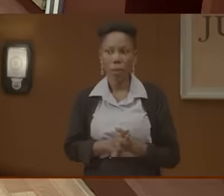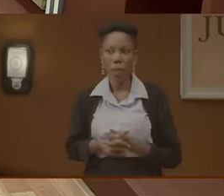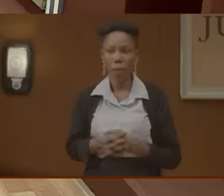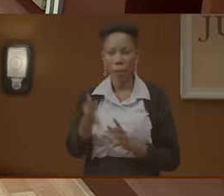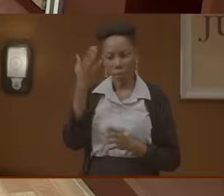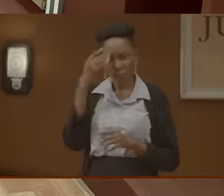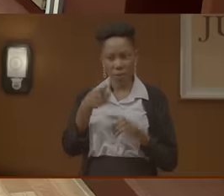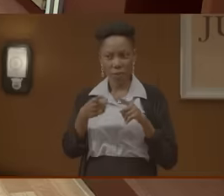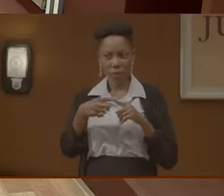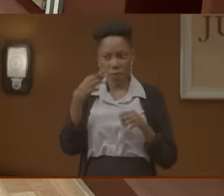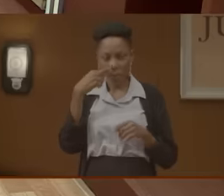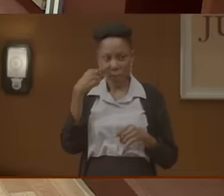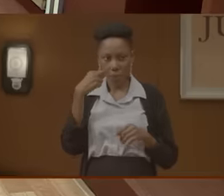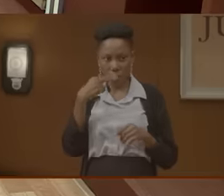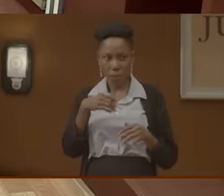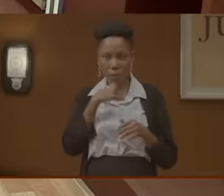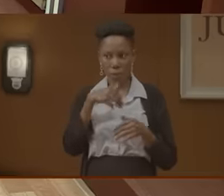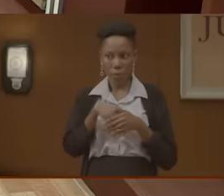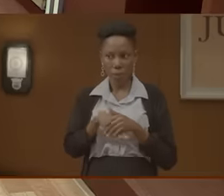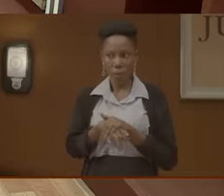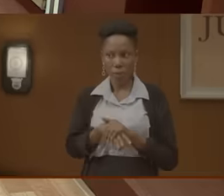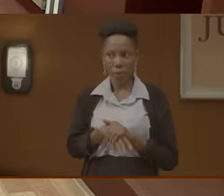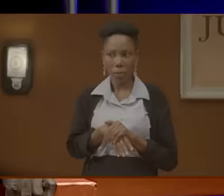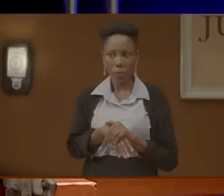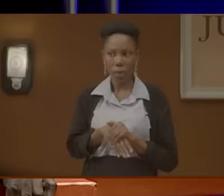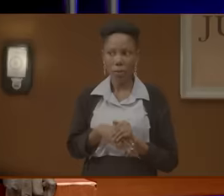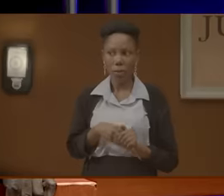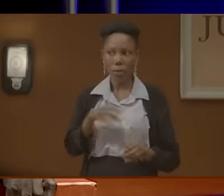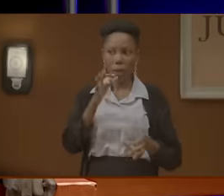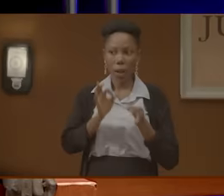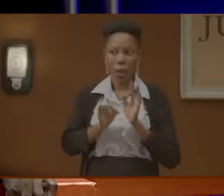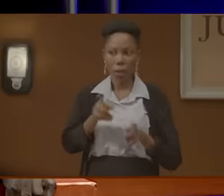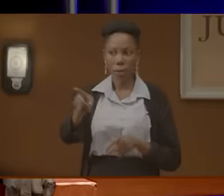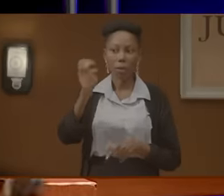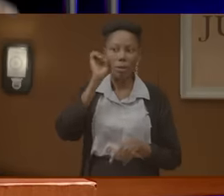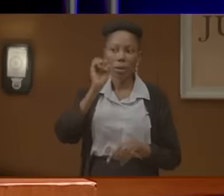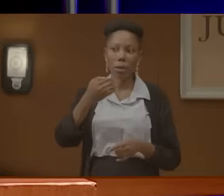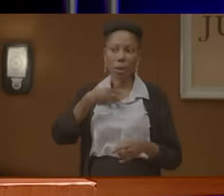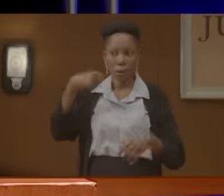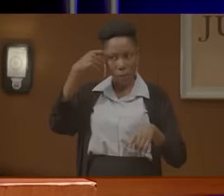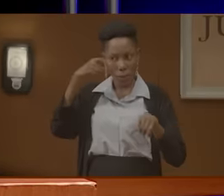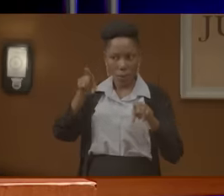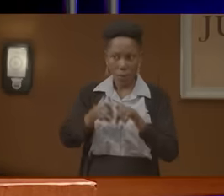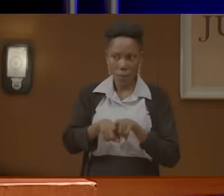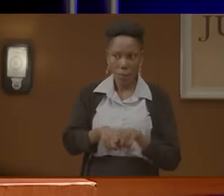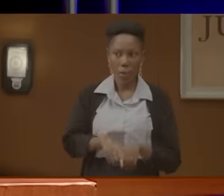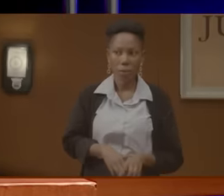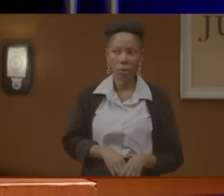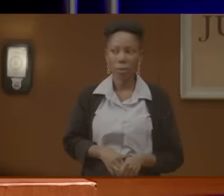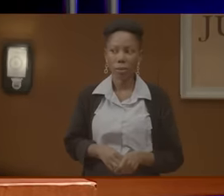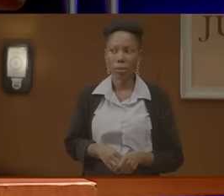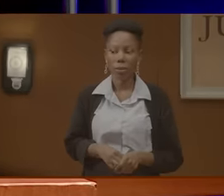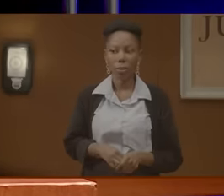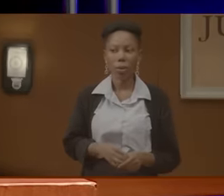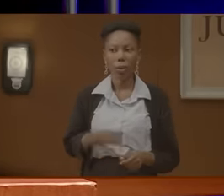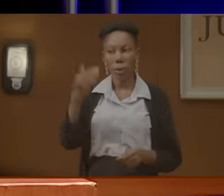used to enter there because I don't have money again. To send the picture of what I sent for you. This is the picture here. I ask you, where are you? Help me to tell